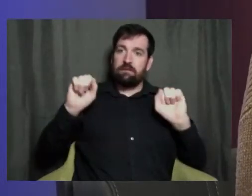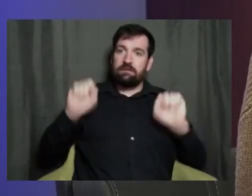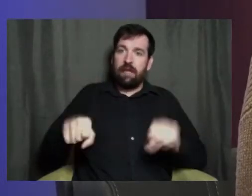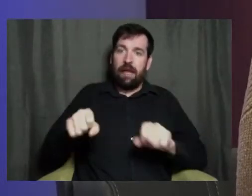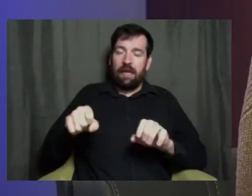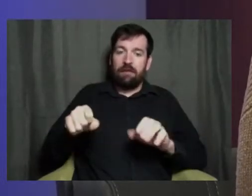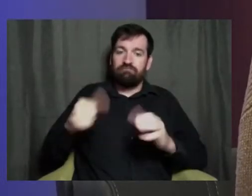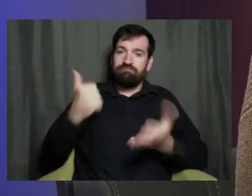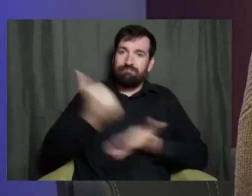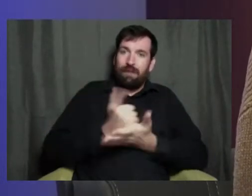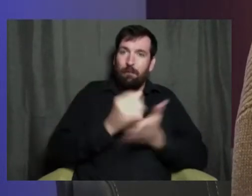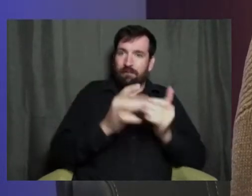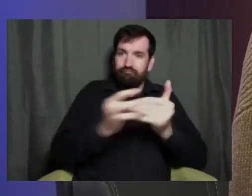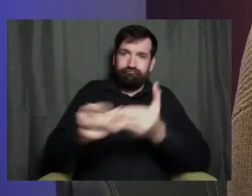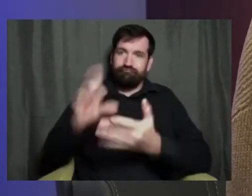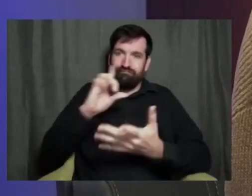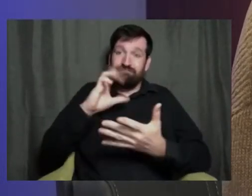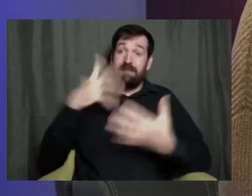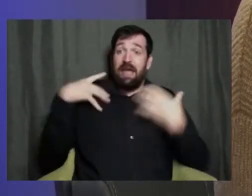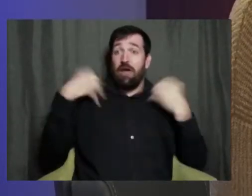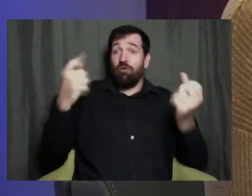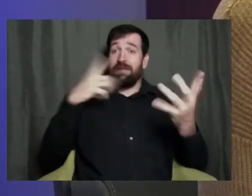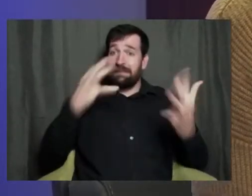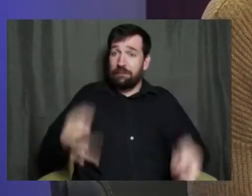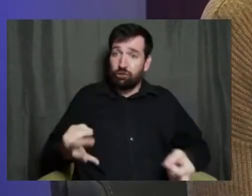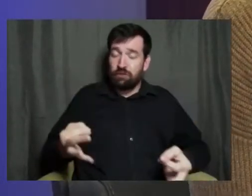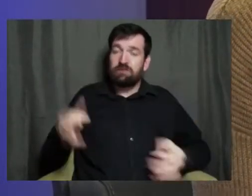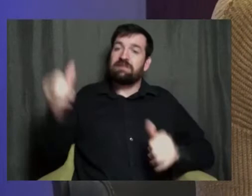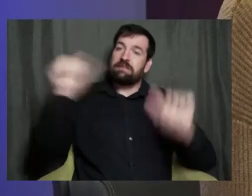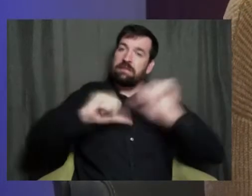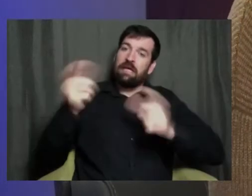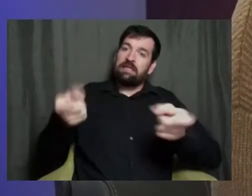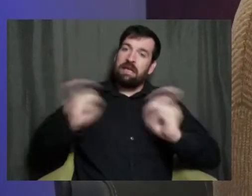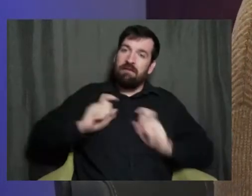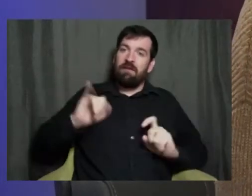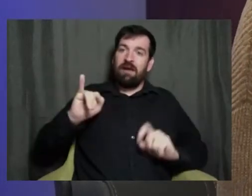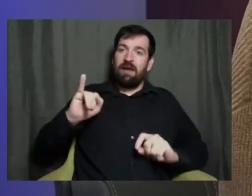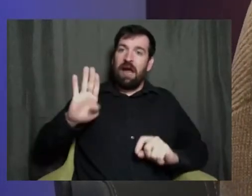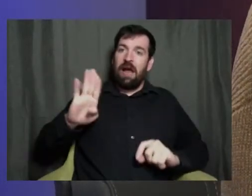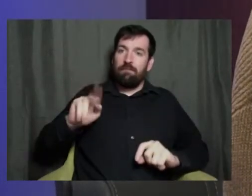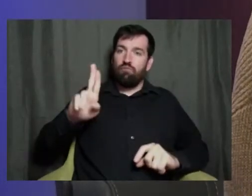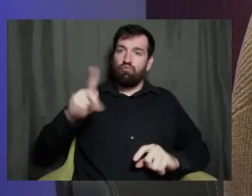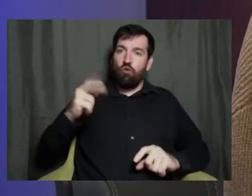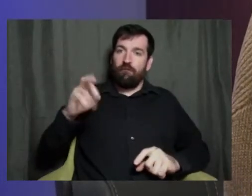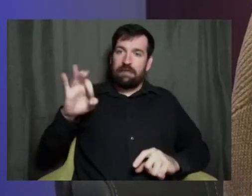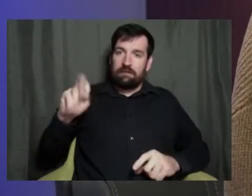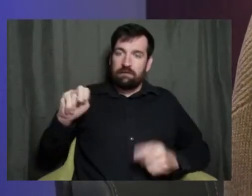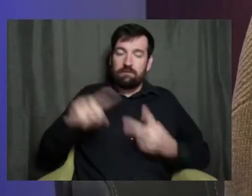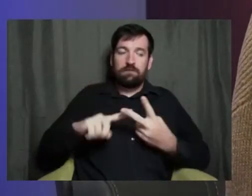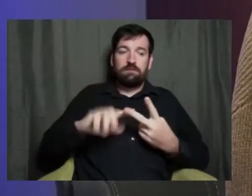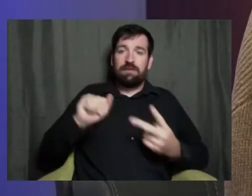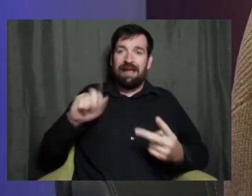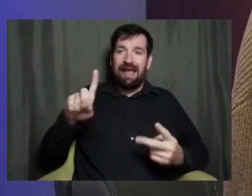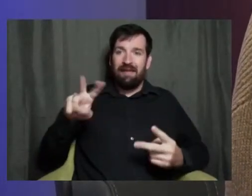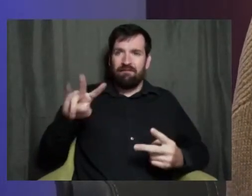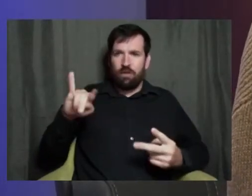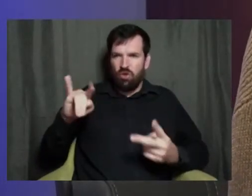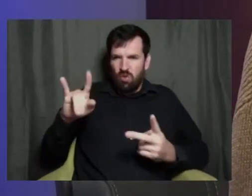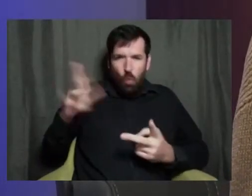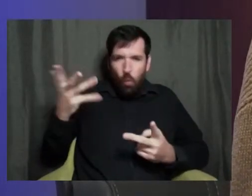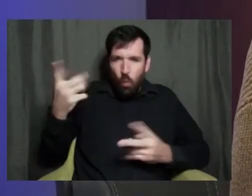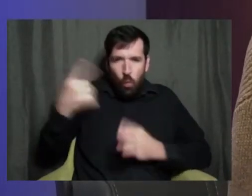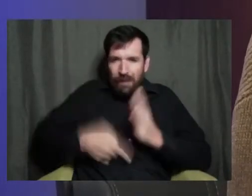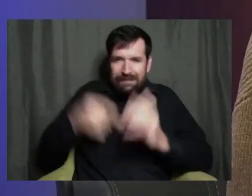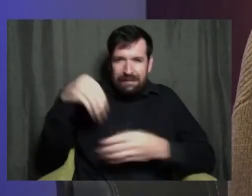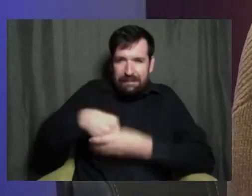are healthy. I think science, gave us like Advil and ibuprofen. We take those things without cause of knowing what's actually in that pill, but we take it because it makes us